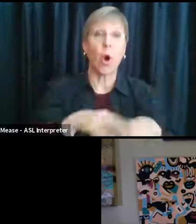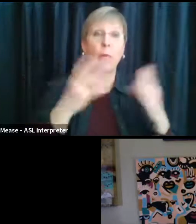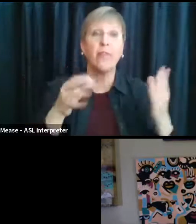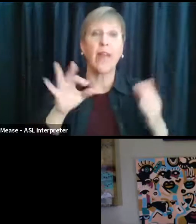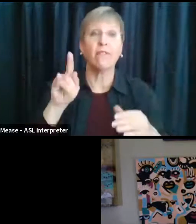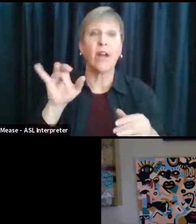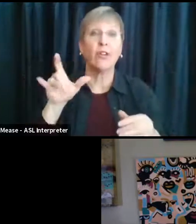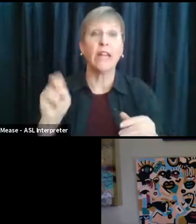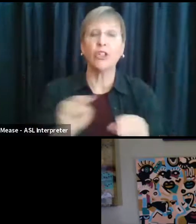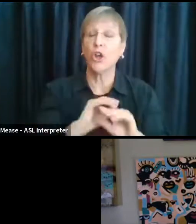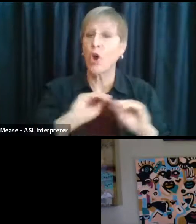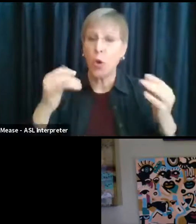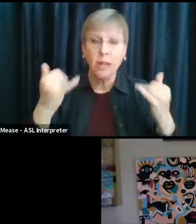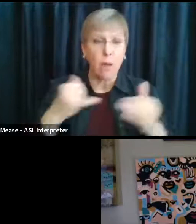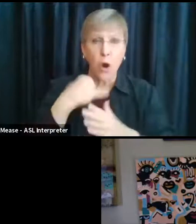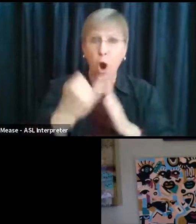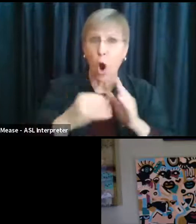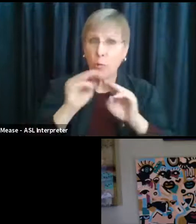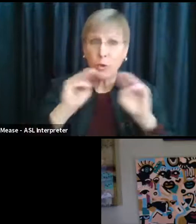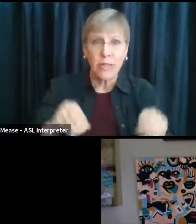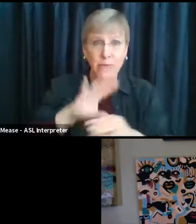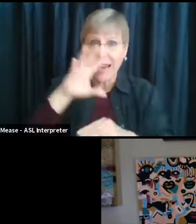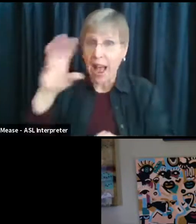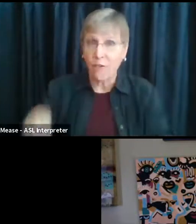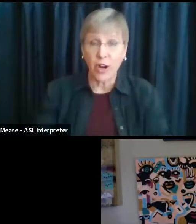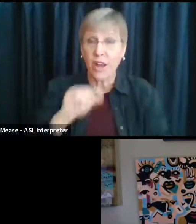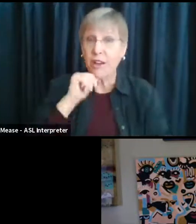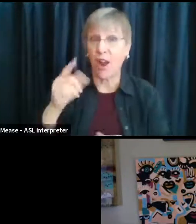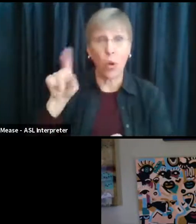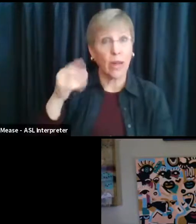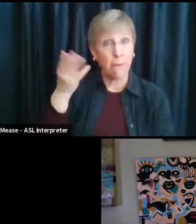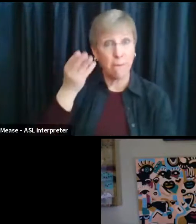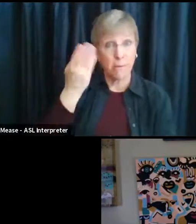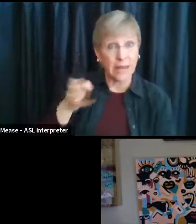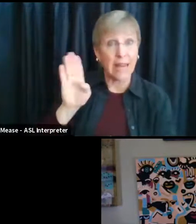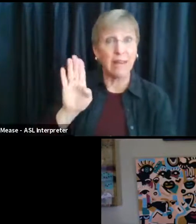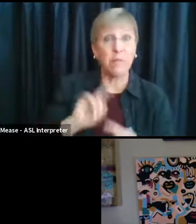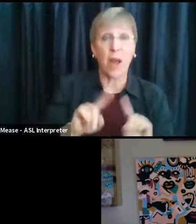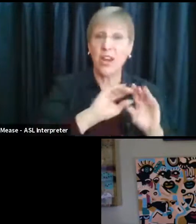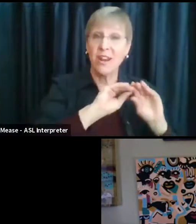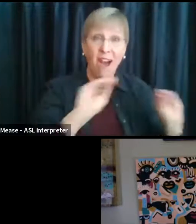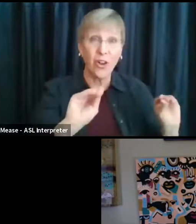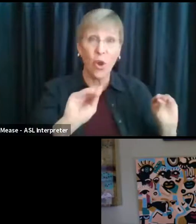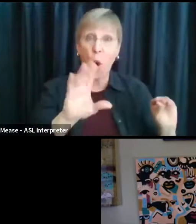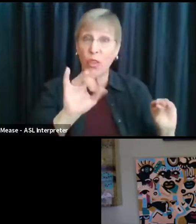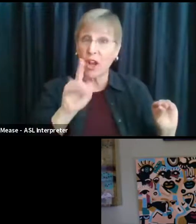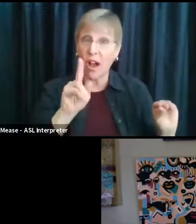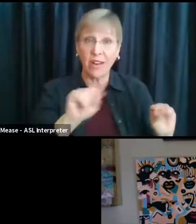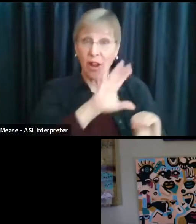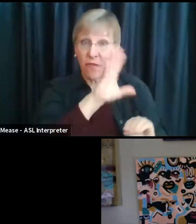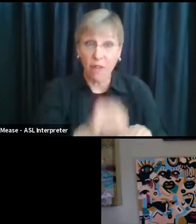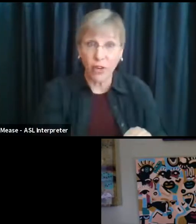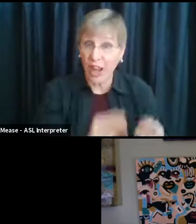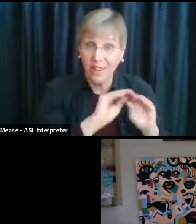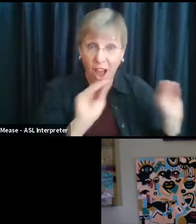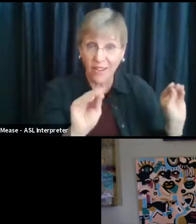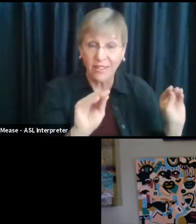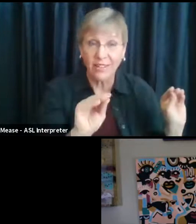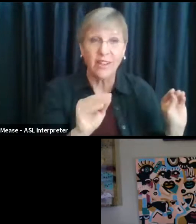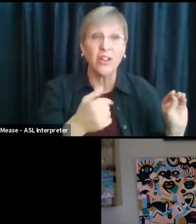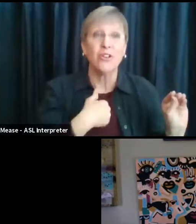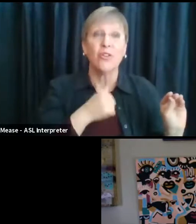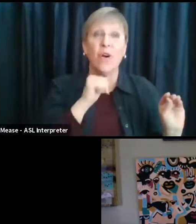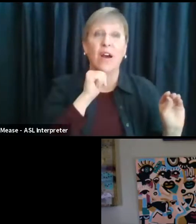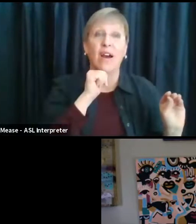no contemporary art museum in Africa, not just in Benin. There was none on the continent. So I don't see if